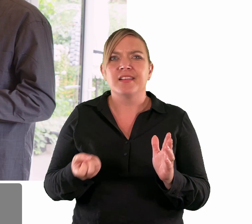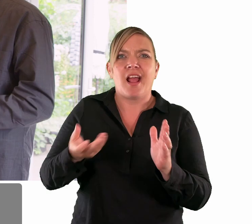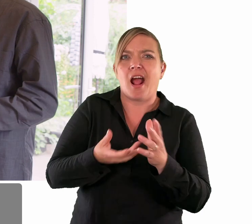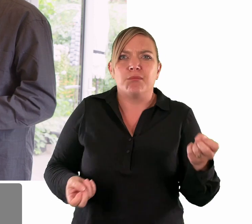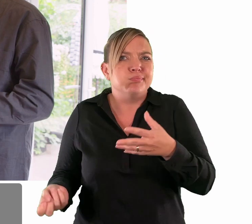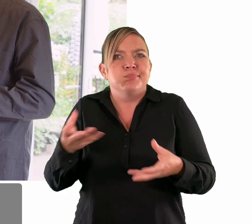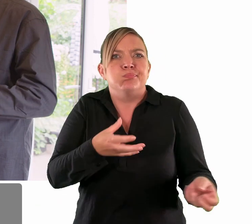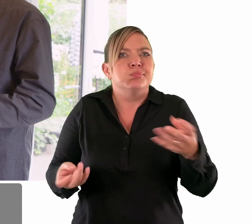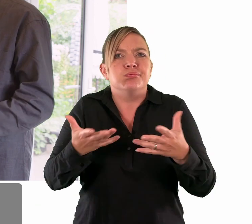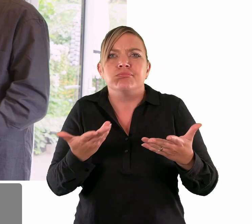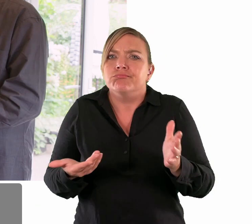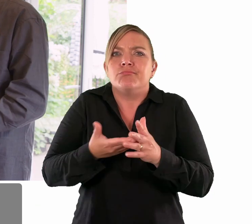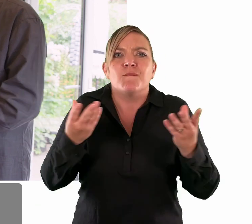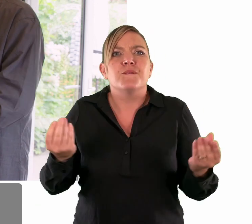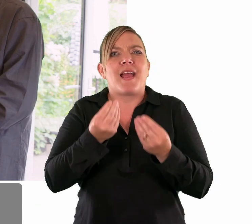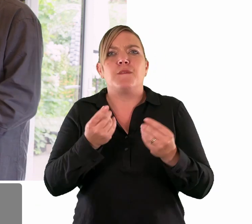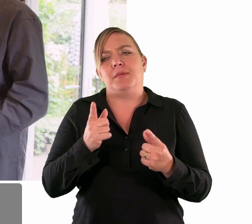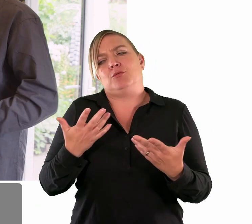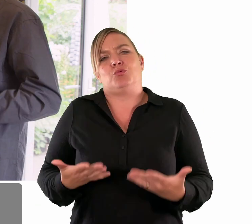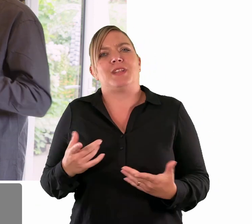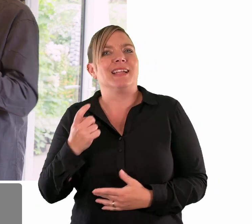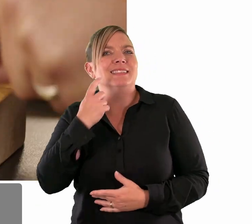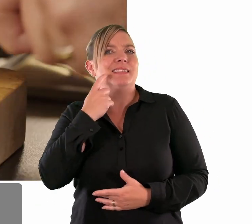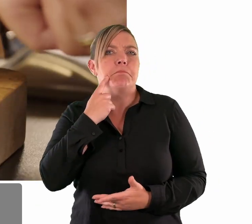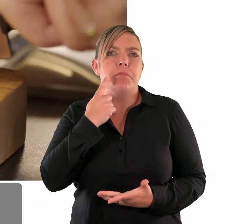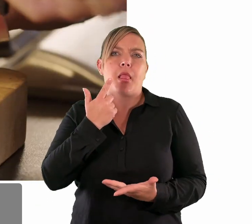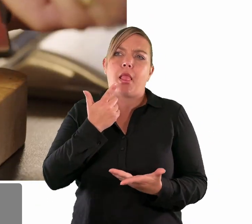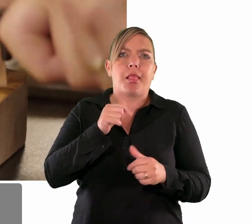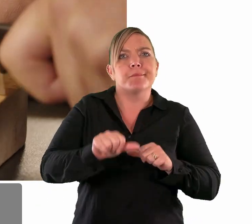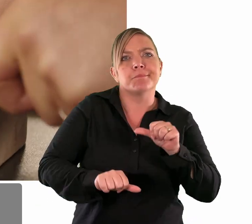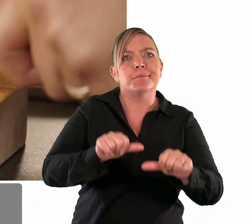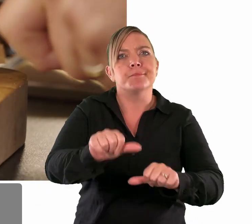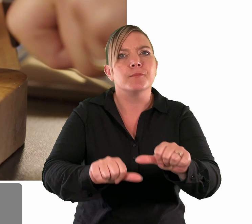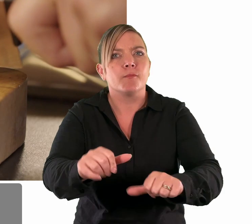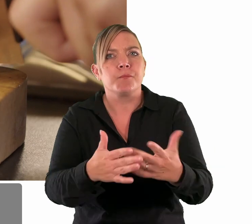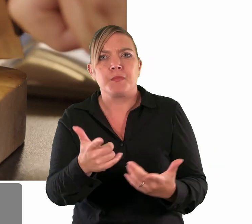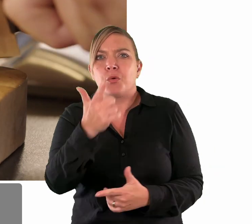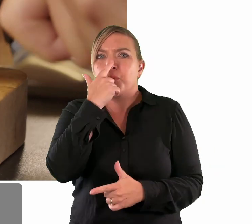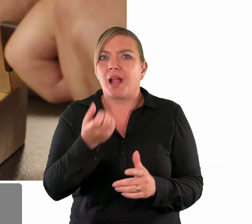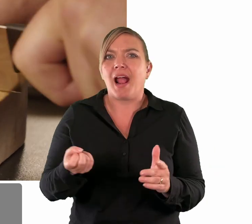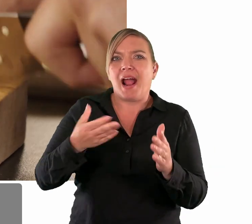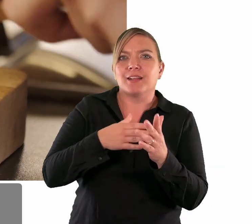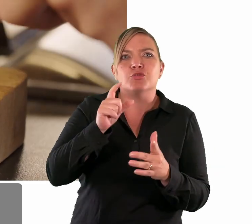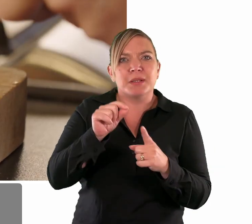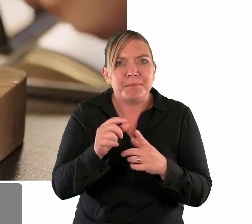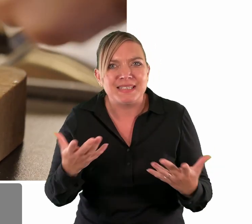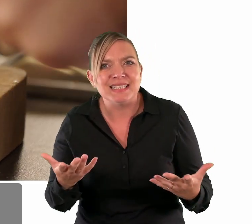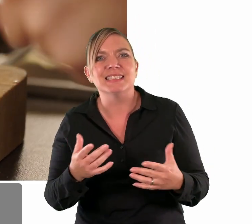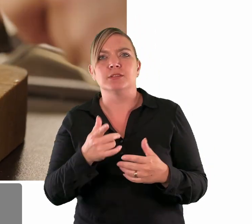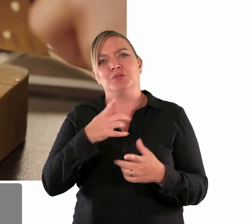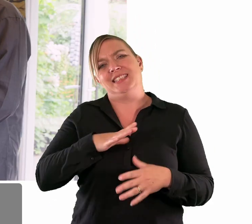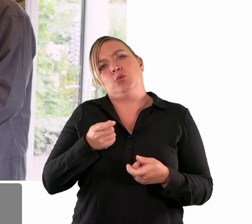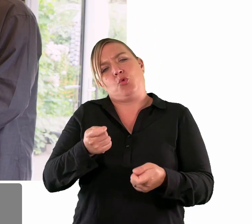we're gonna make it simple, neat. Some of it needs early preparation, like if you want to add chickpeas, you need to cook them before